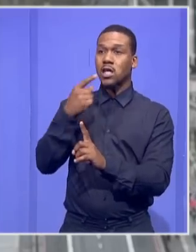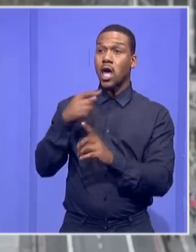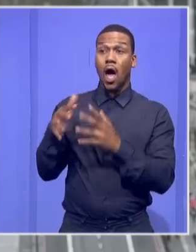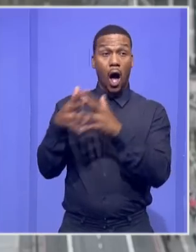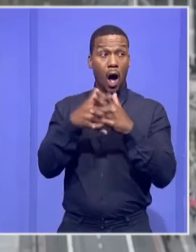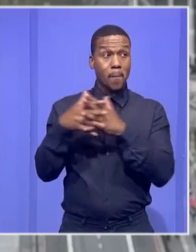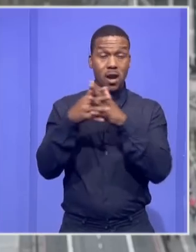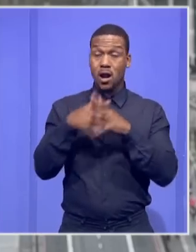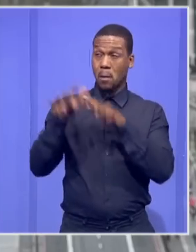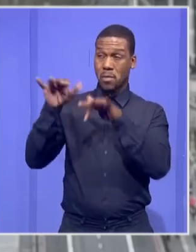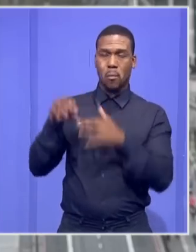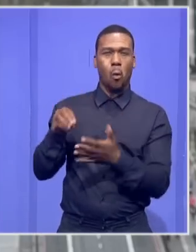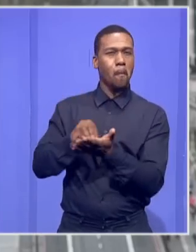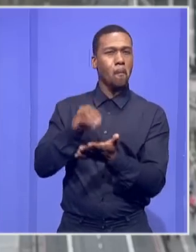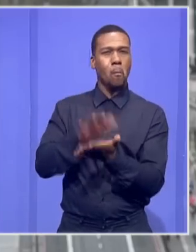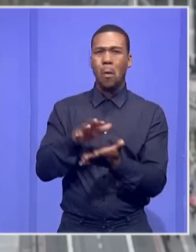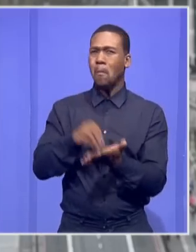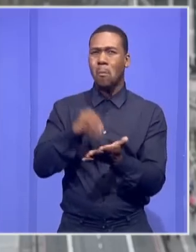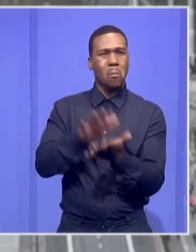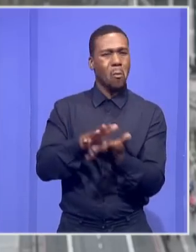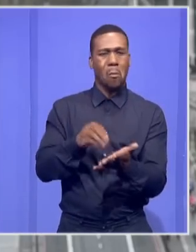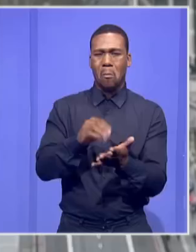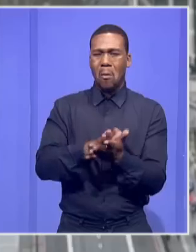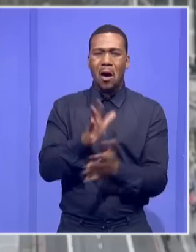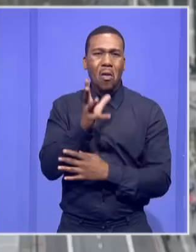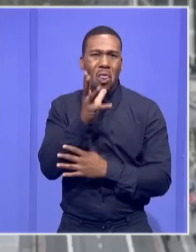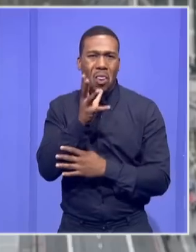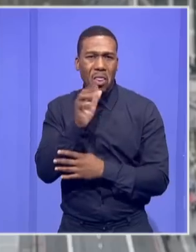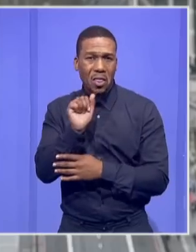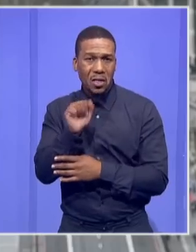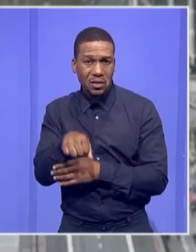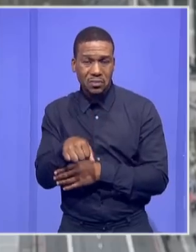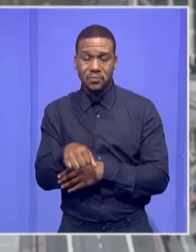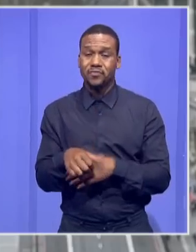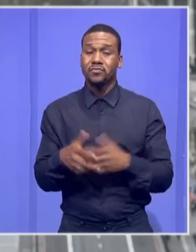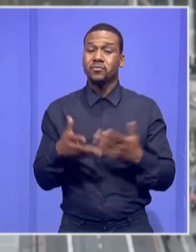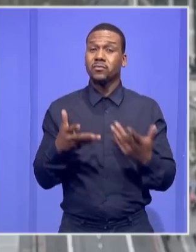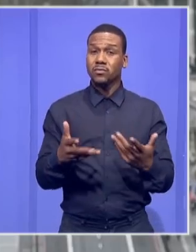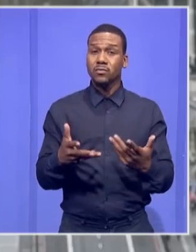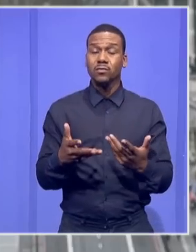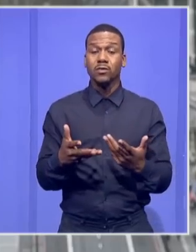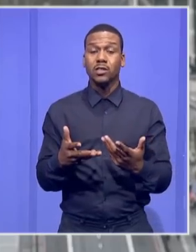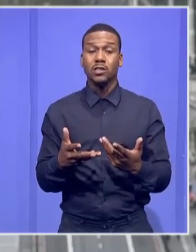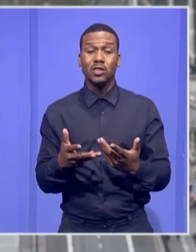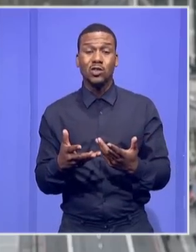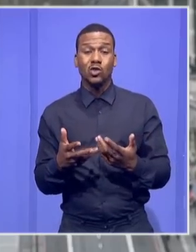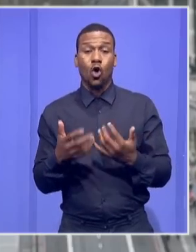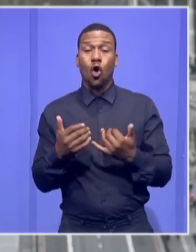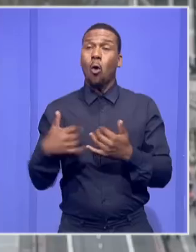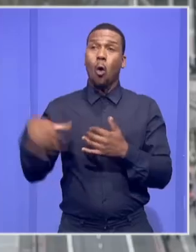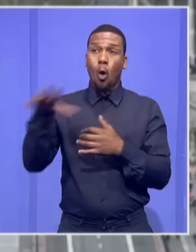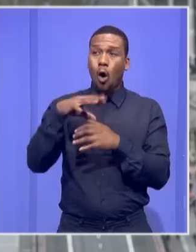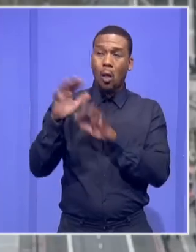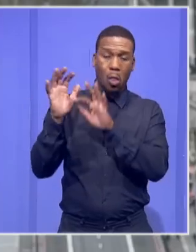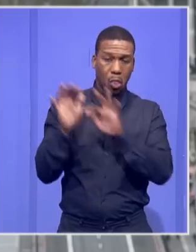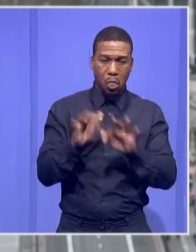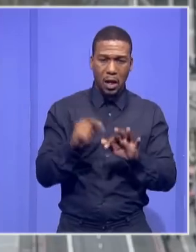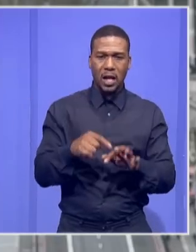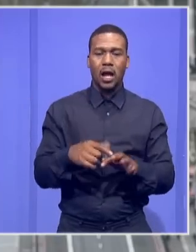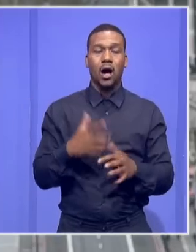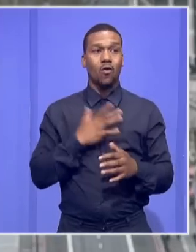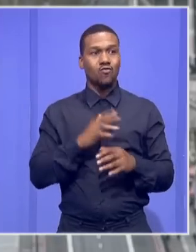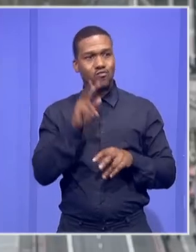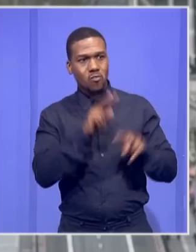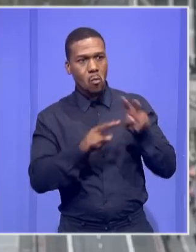the last few weeks, and has got for the next few weeks as well. All of them here kind of tied in with the coronation, all of